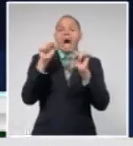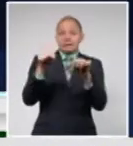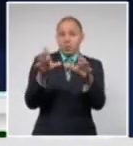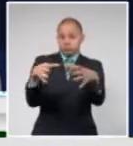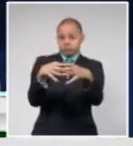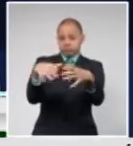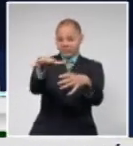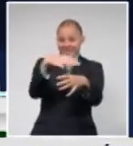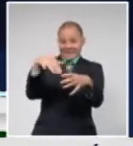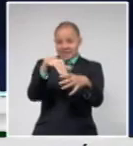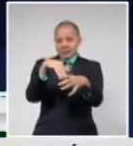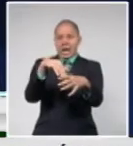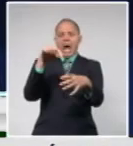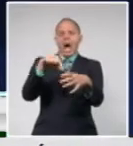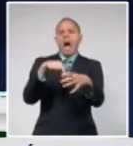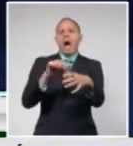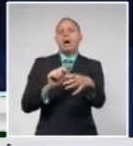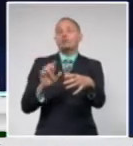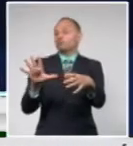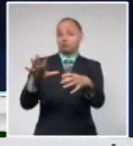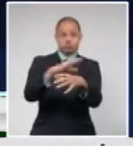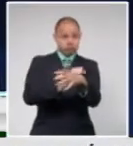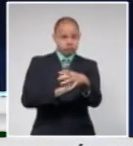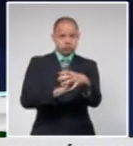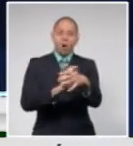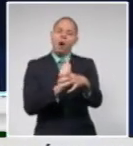2,328 at the Tropical Medicine Institute Pedro Coury,